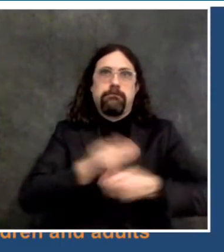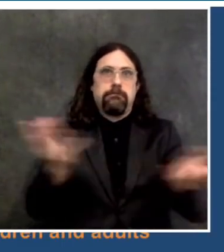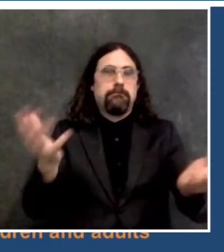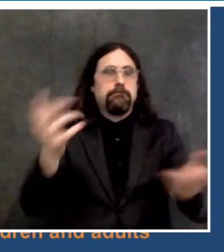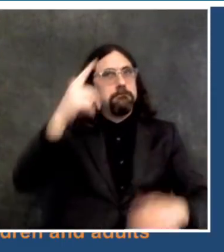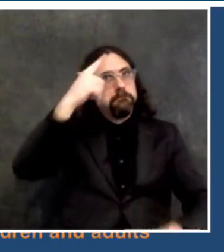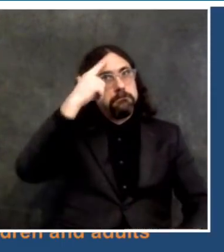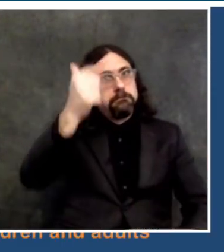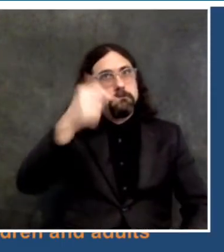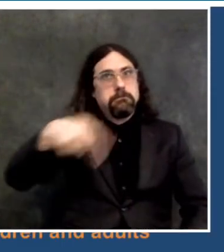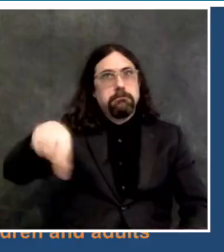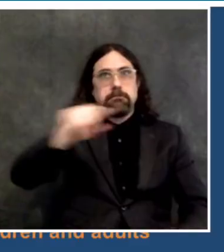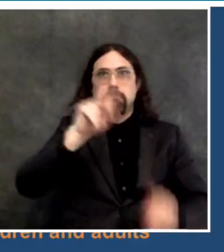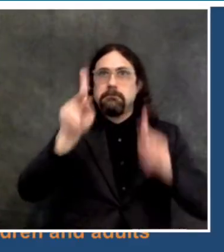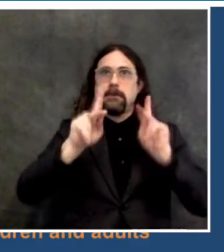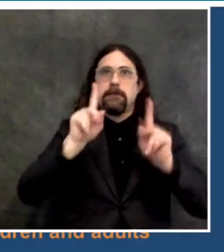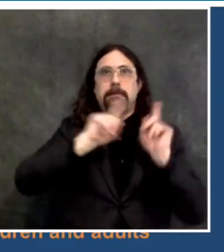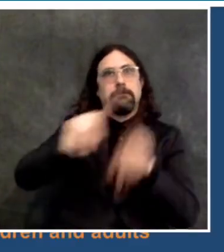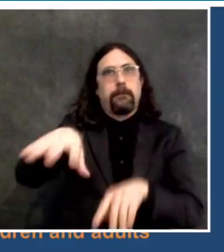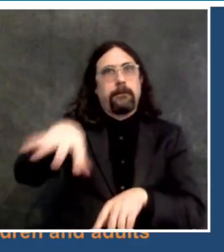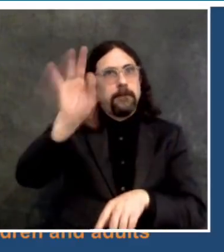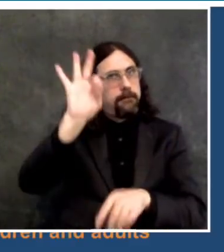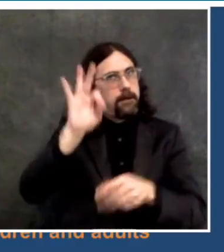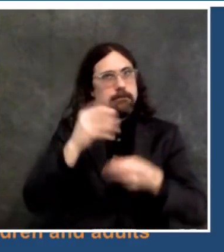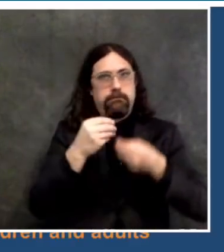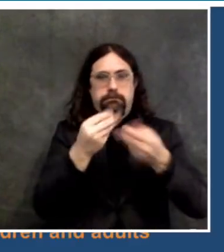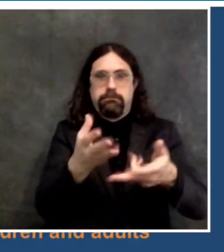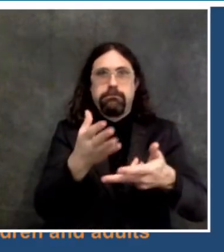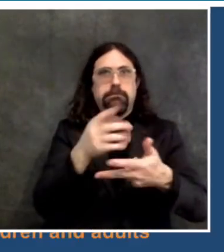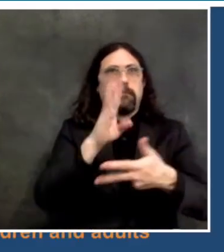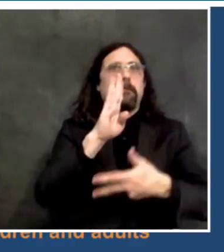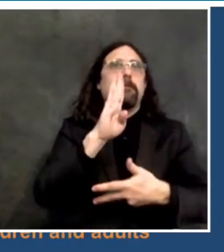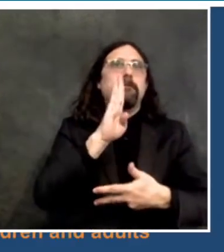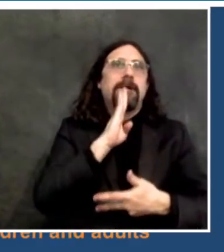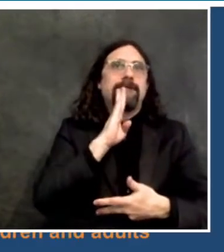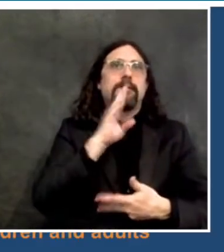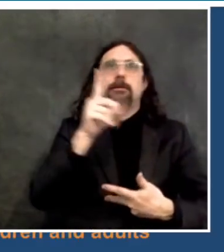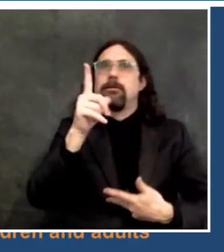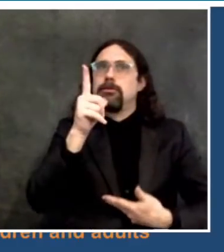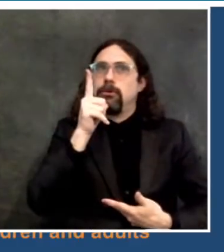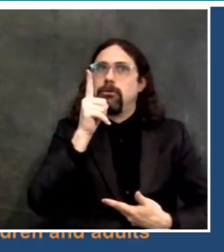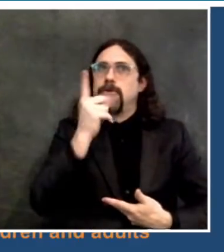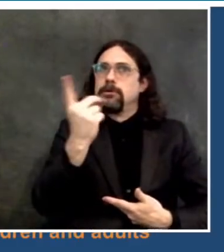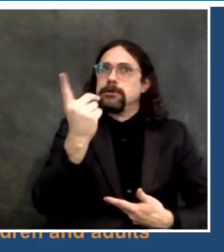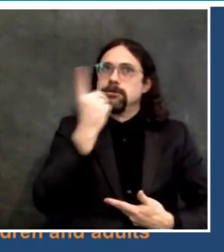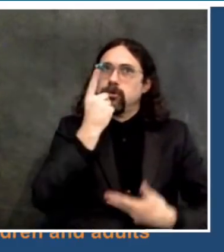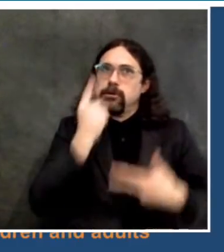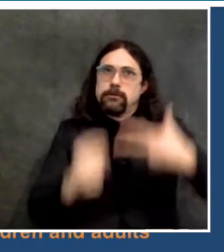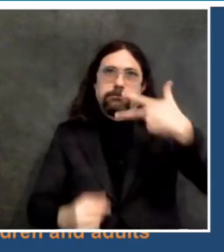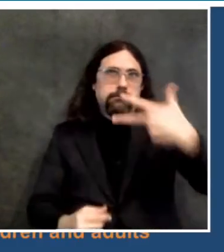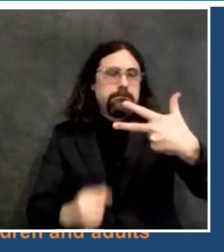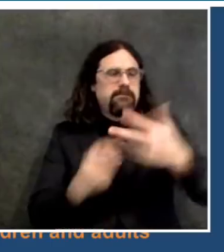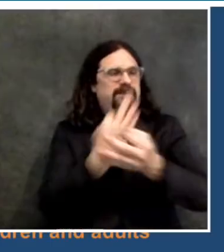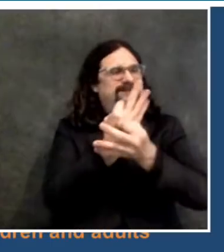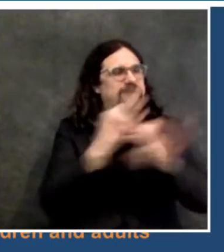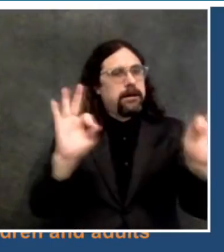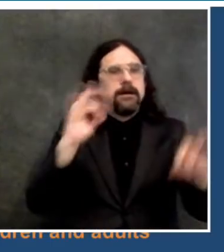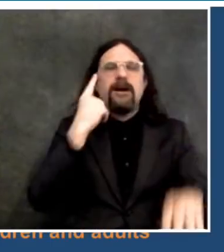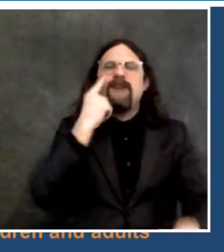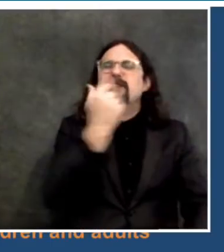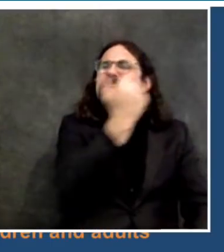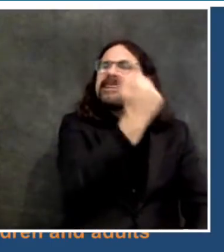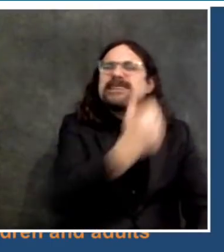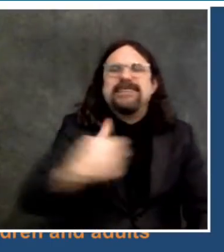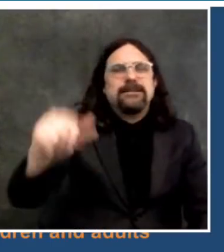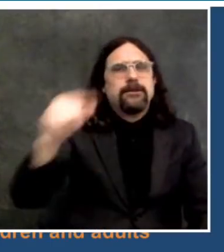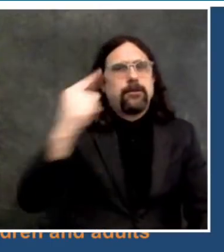want to really emphasize that. There's no charge, and no one will be turned away. You can go online, nyc.gov, and